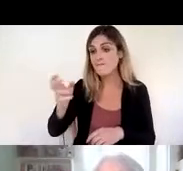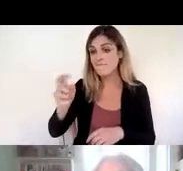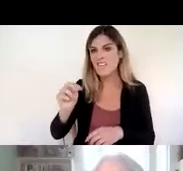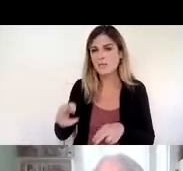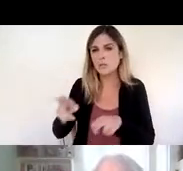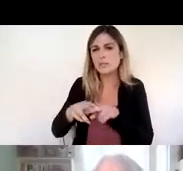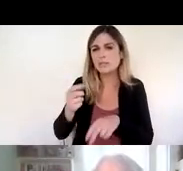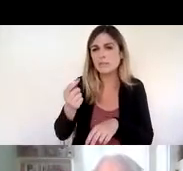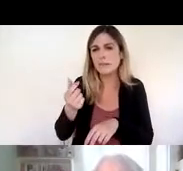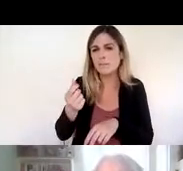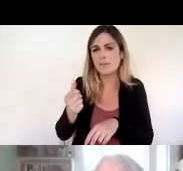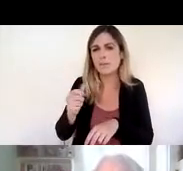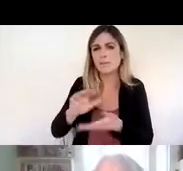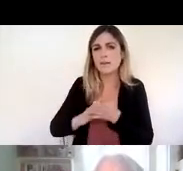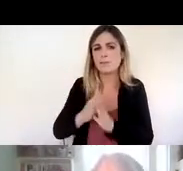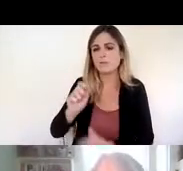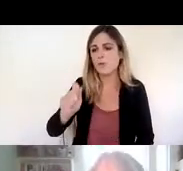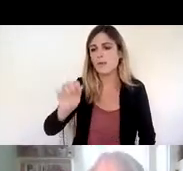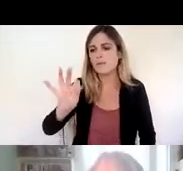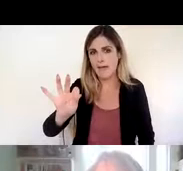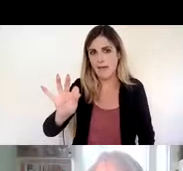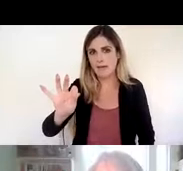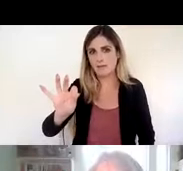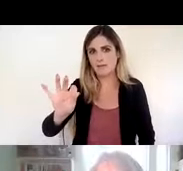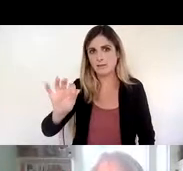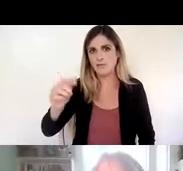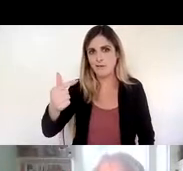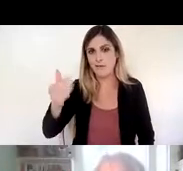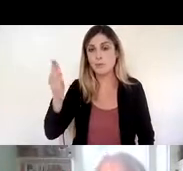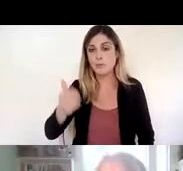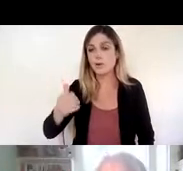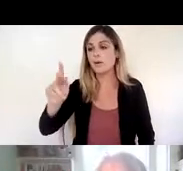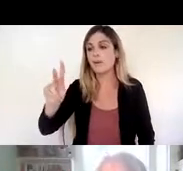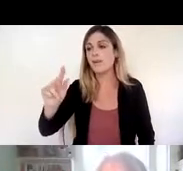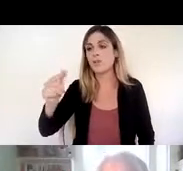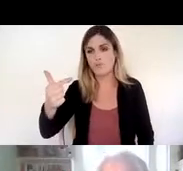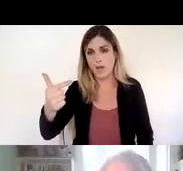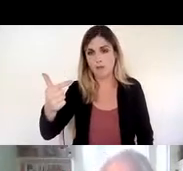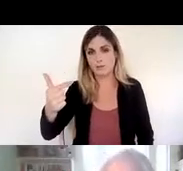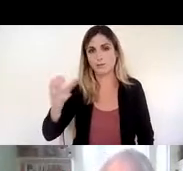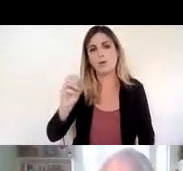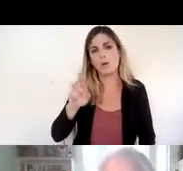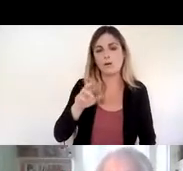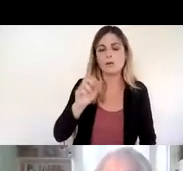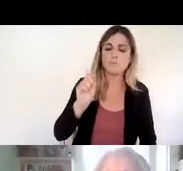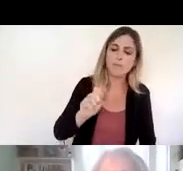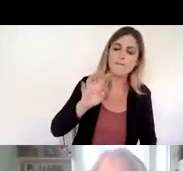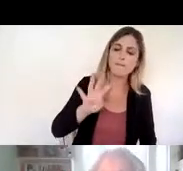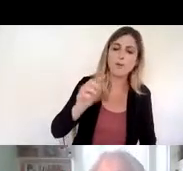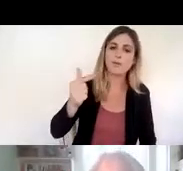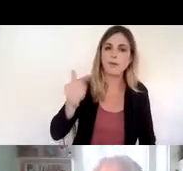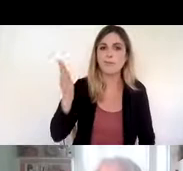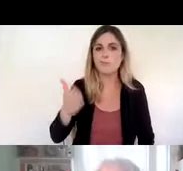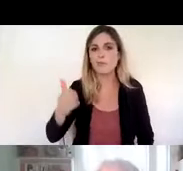0.9 grams per kilogram of body weight, which works out to be 0.4 grams per pound of body weight. And